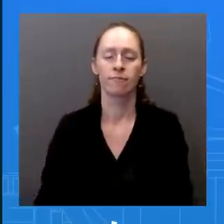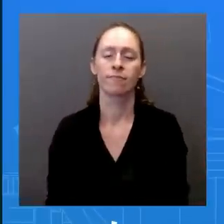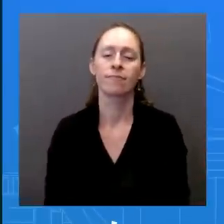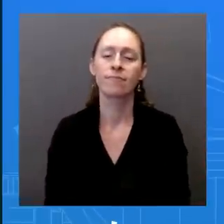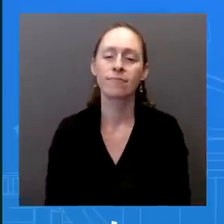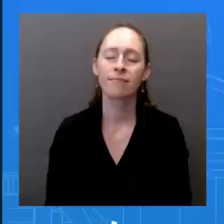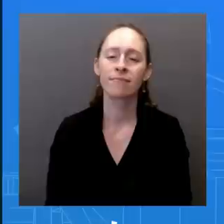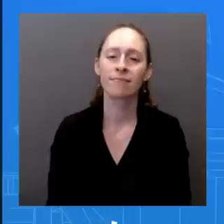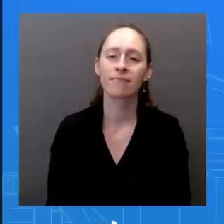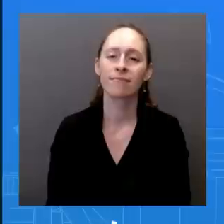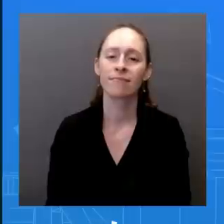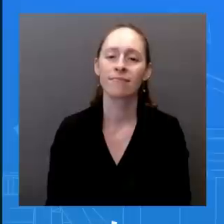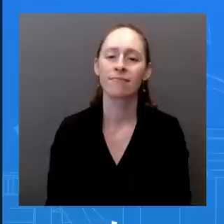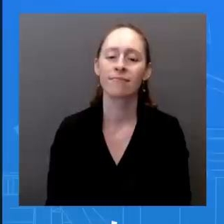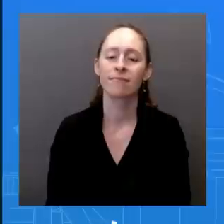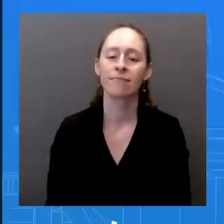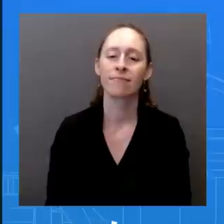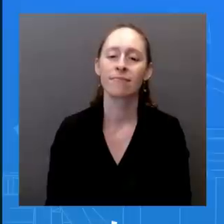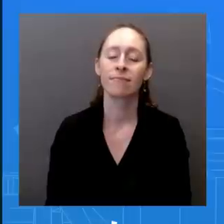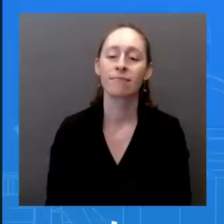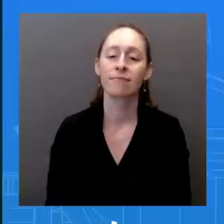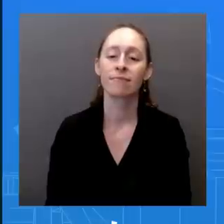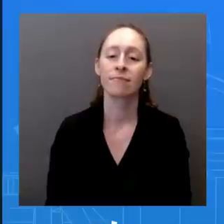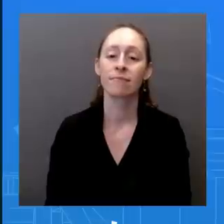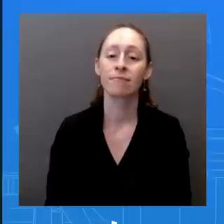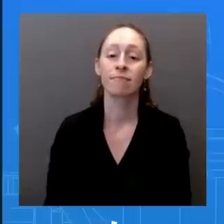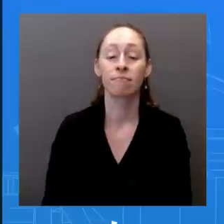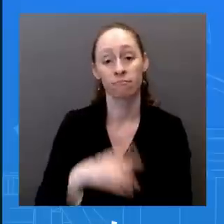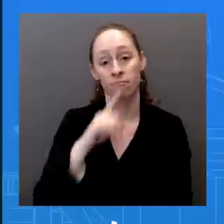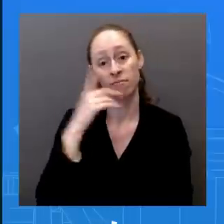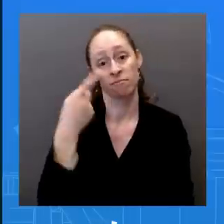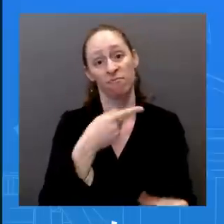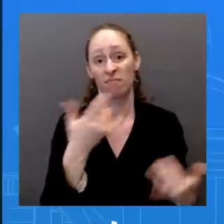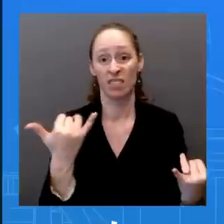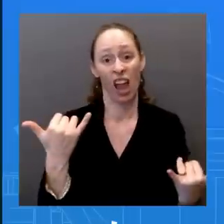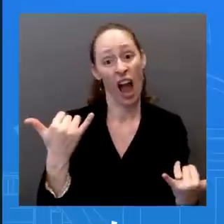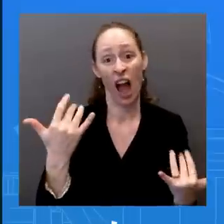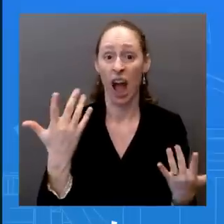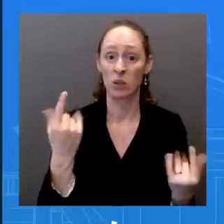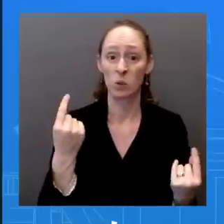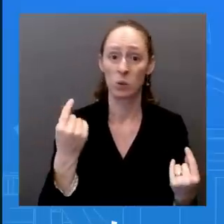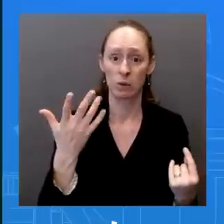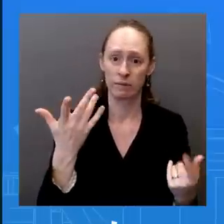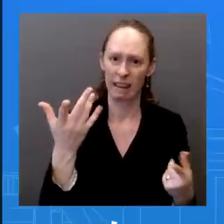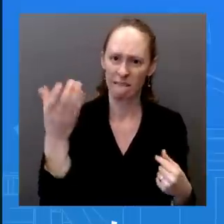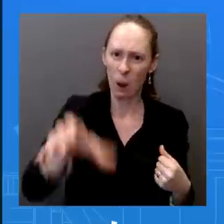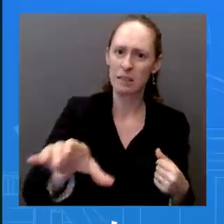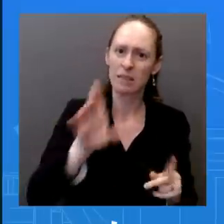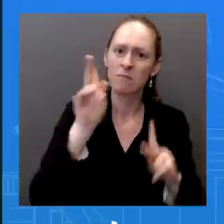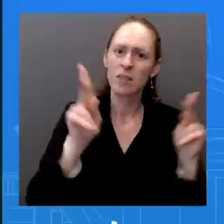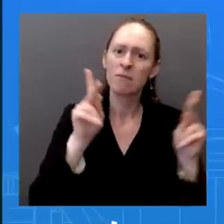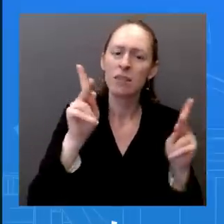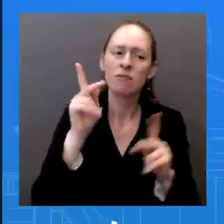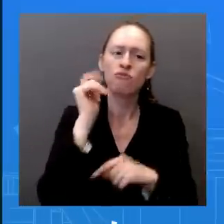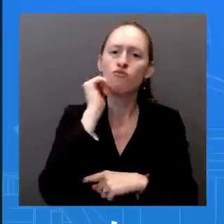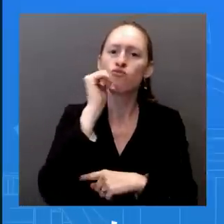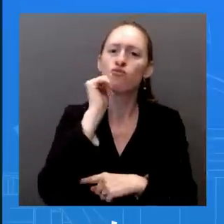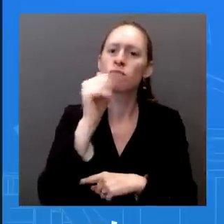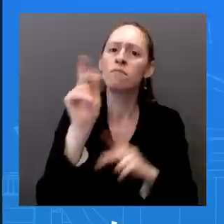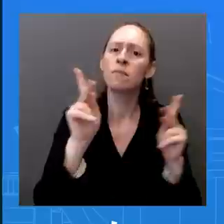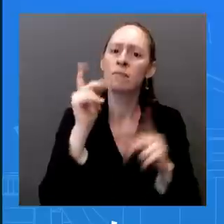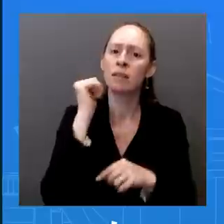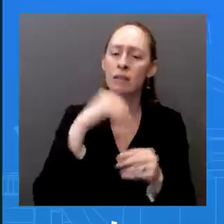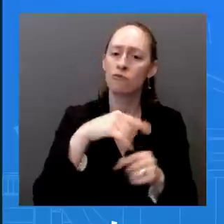to go fight his brutal war in Ukraine, in part because they simply need more personnel and manpower given